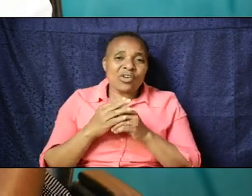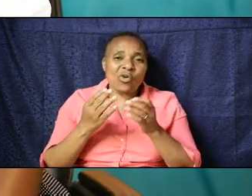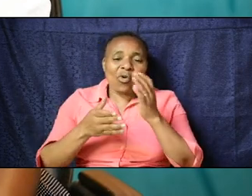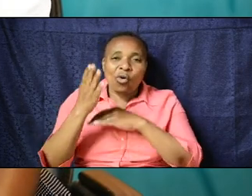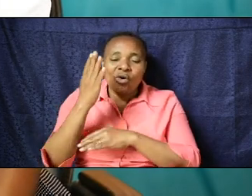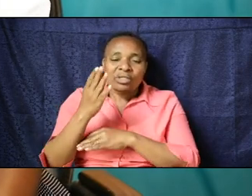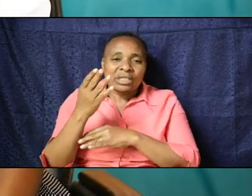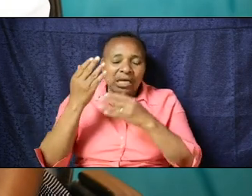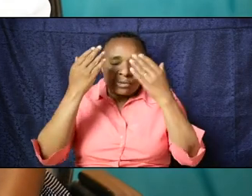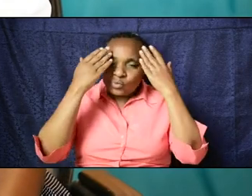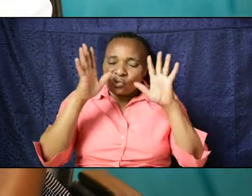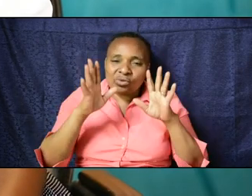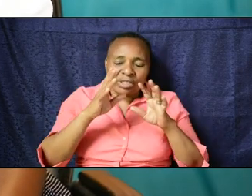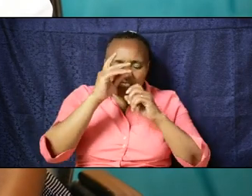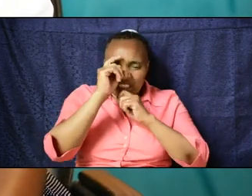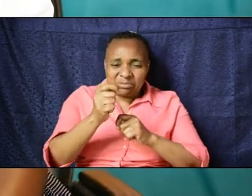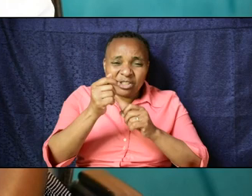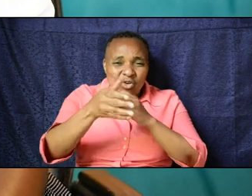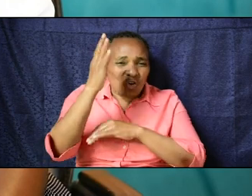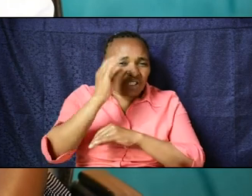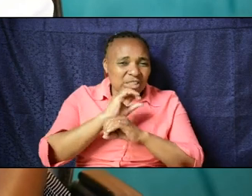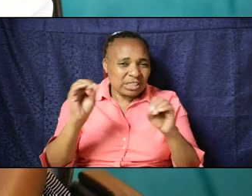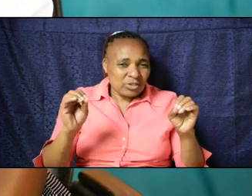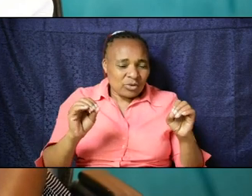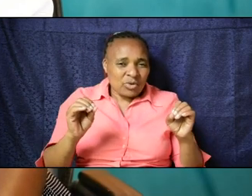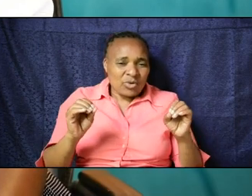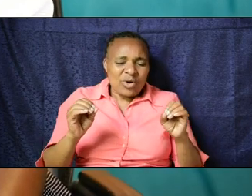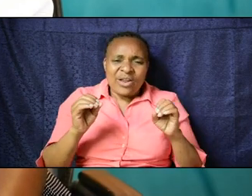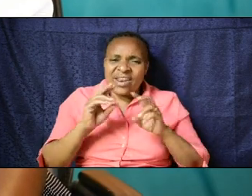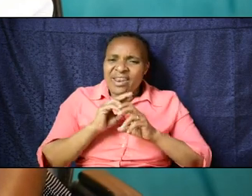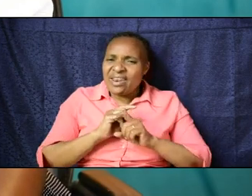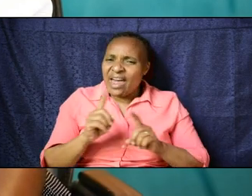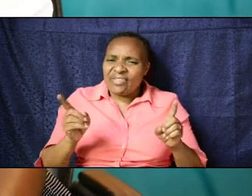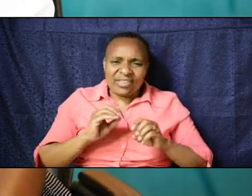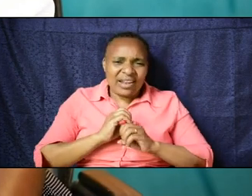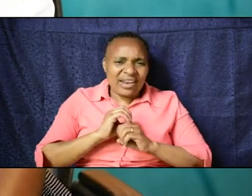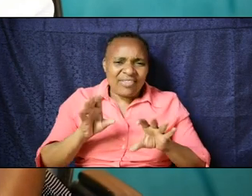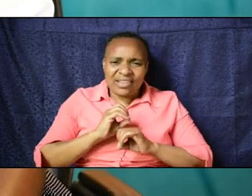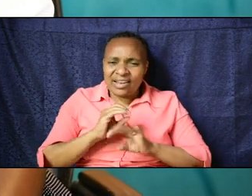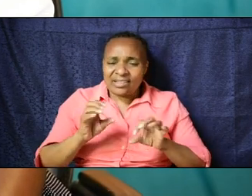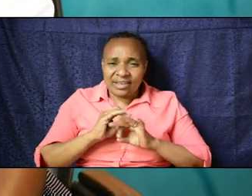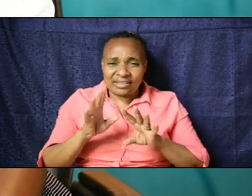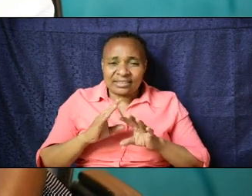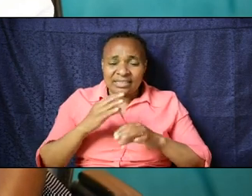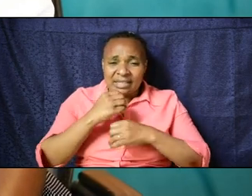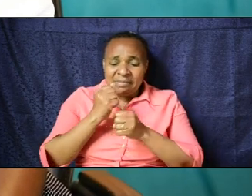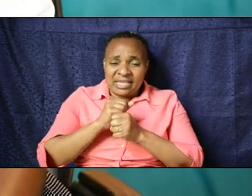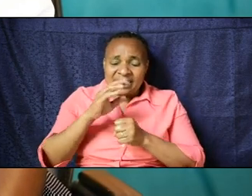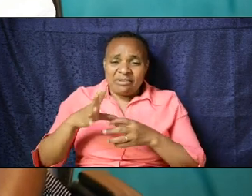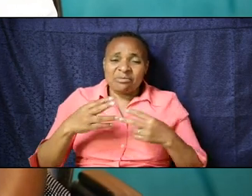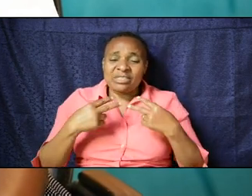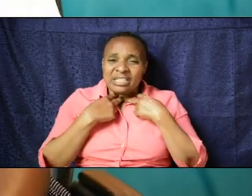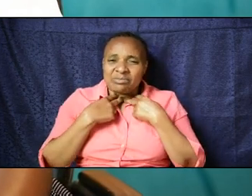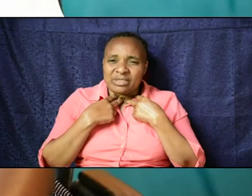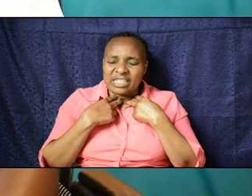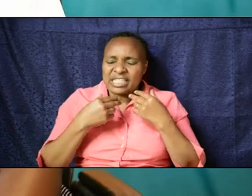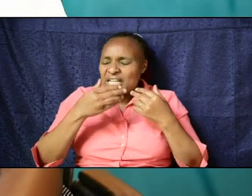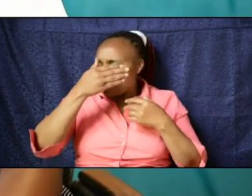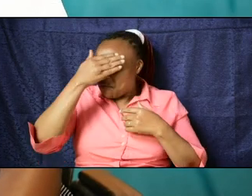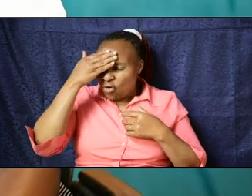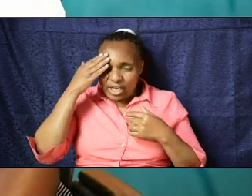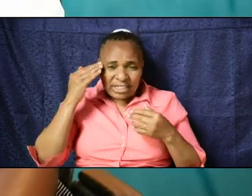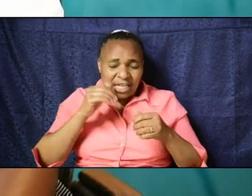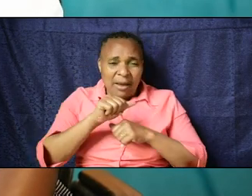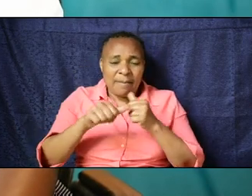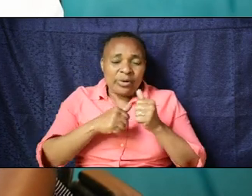they had no respect for God's laws or anything. Like in the fact that they made them slaves, that means that they totally forgot about the Sabbath, for